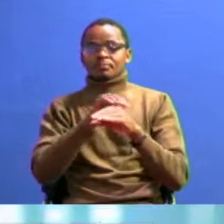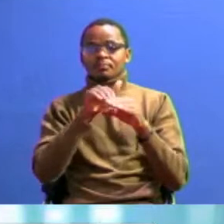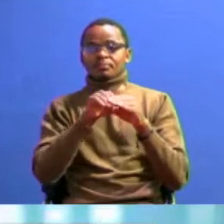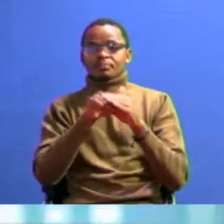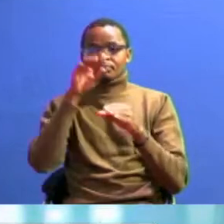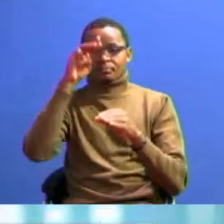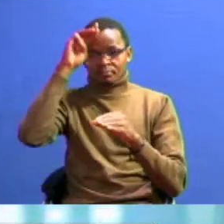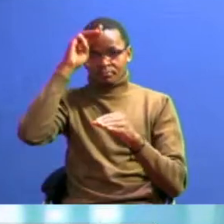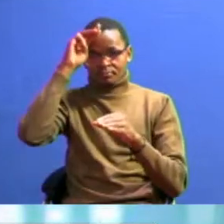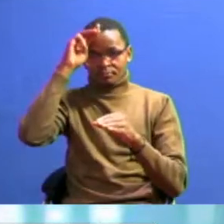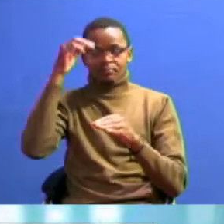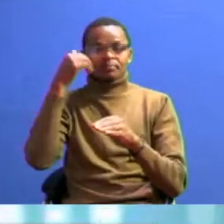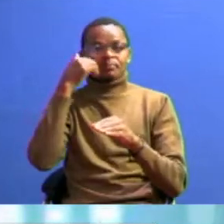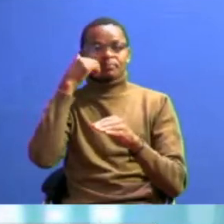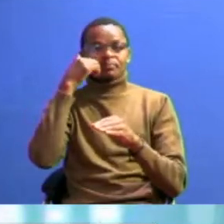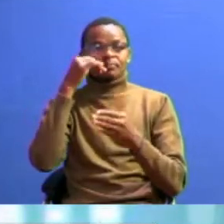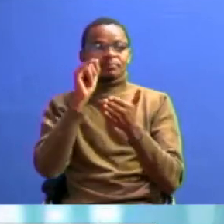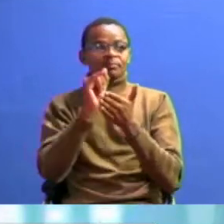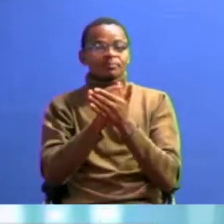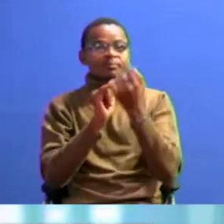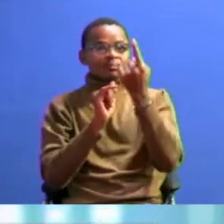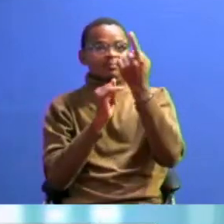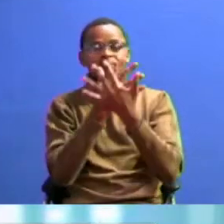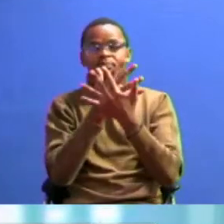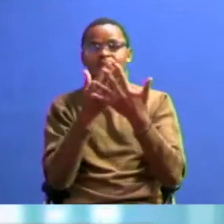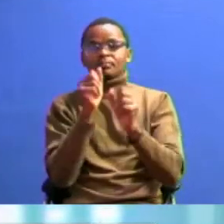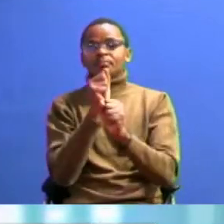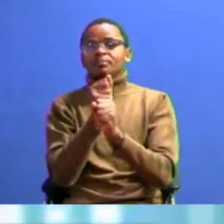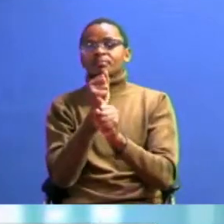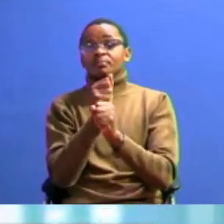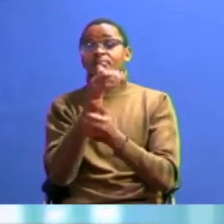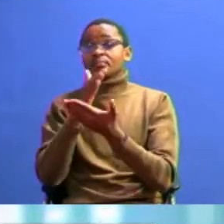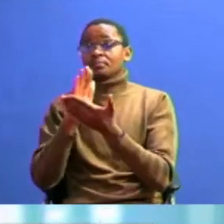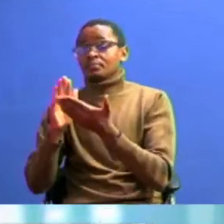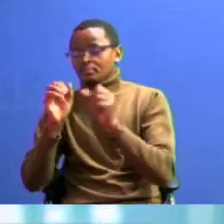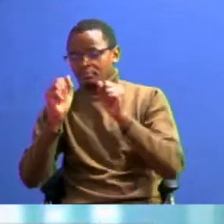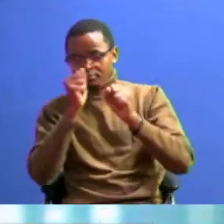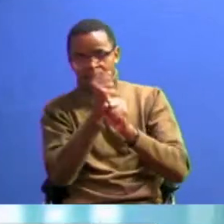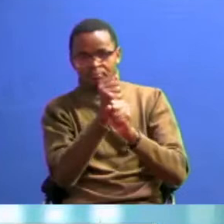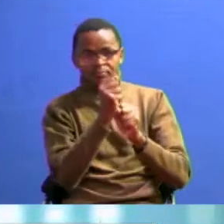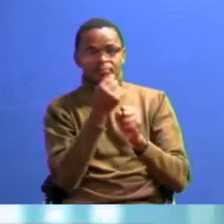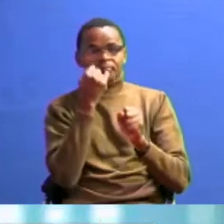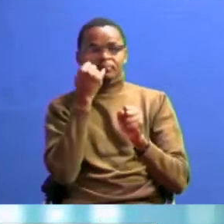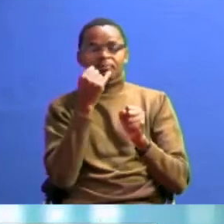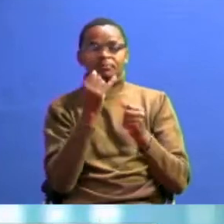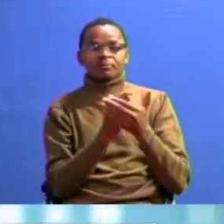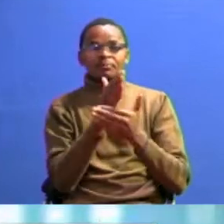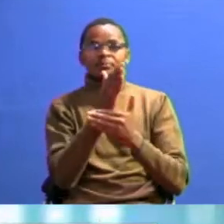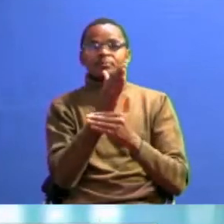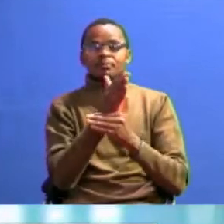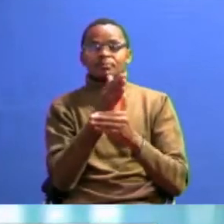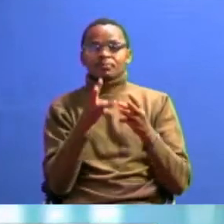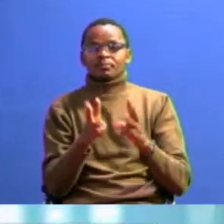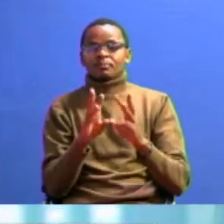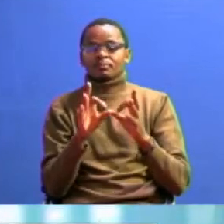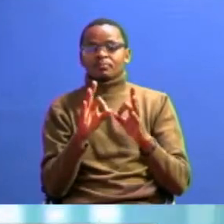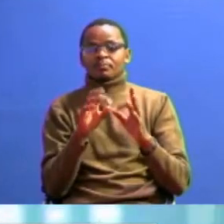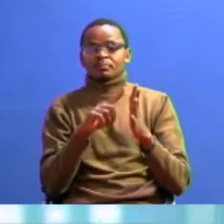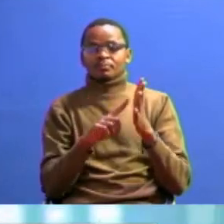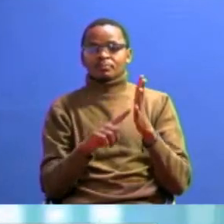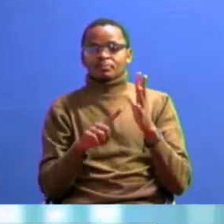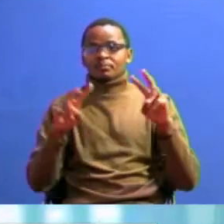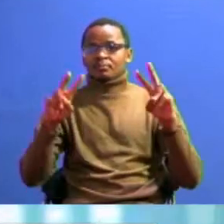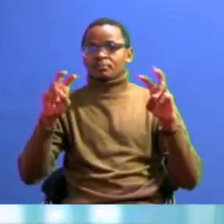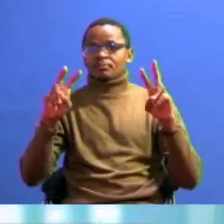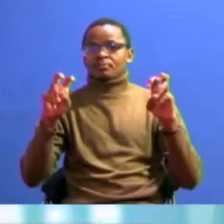mental illnesses. So really that is one of the things we can do. And part of what we can do to do that is through mechanisms of what we call